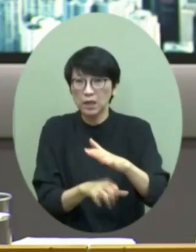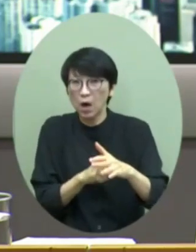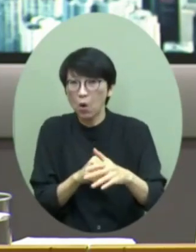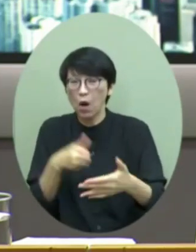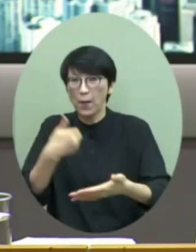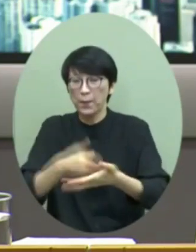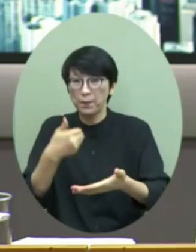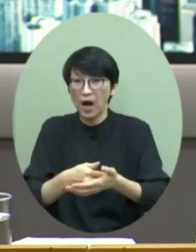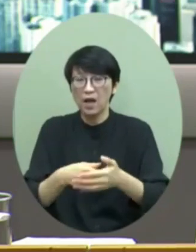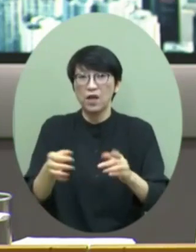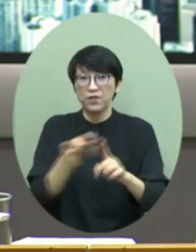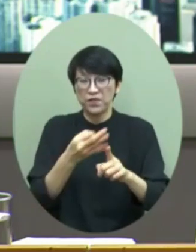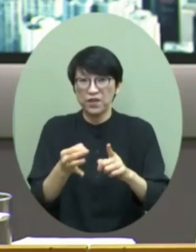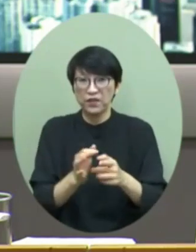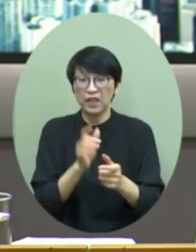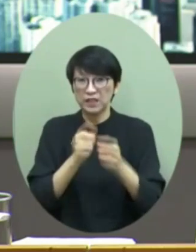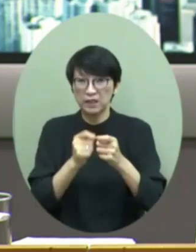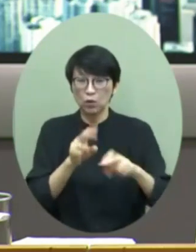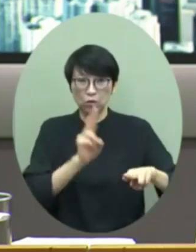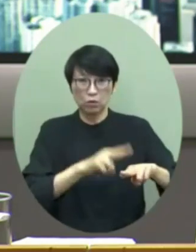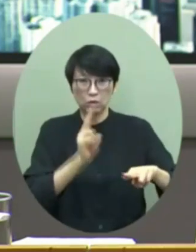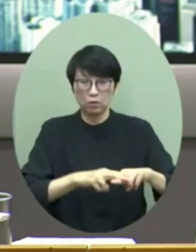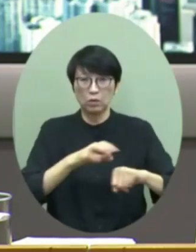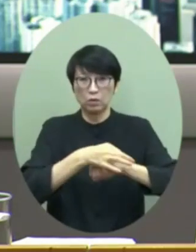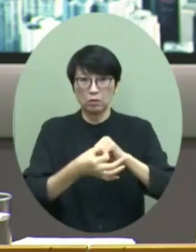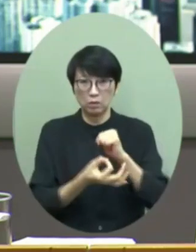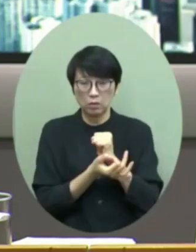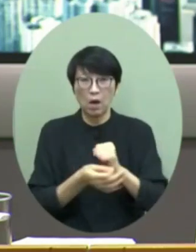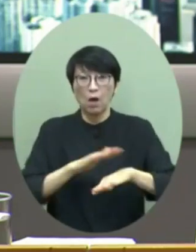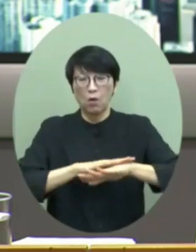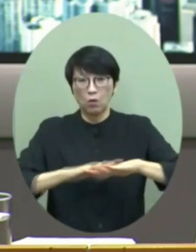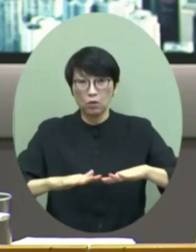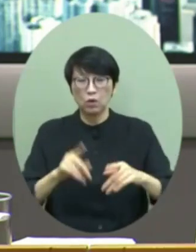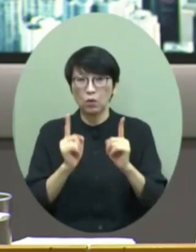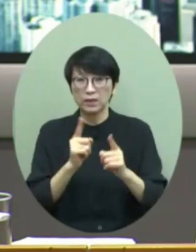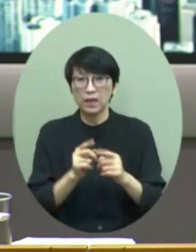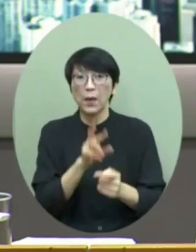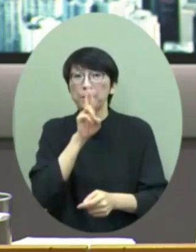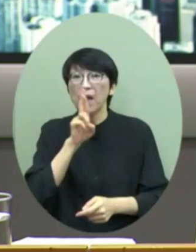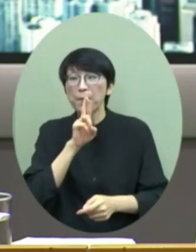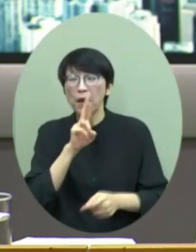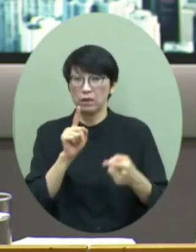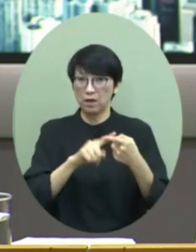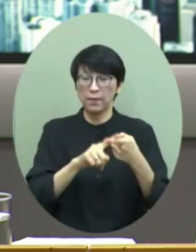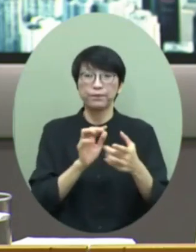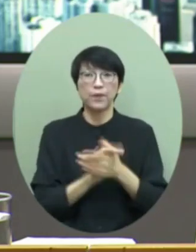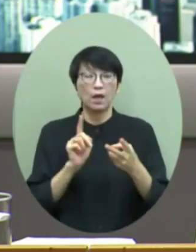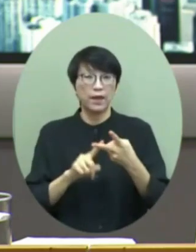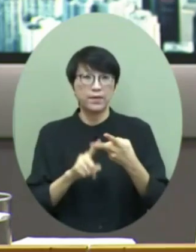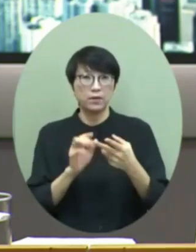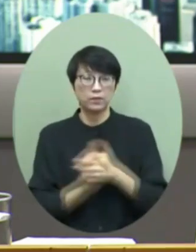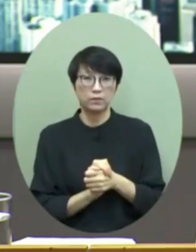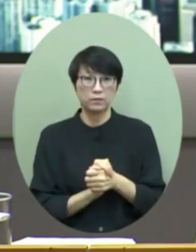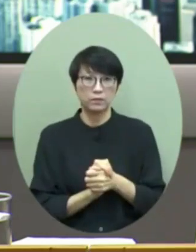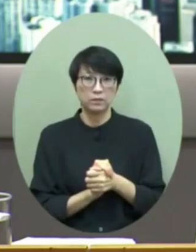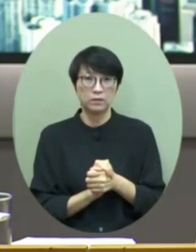spies, obtains of payment, or unlawfully provides state secrets or intelligence concerning national security for a foreign country or an institution.